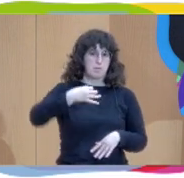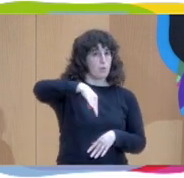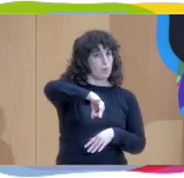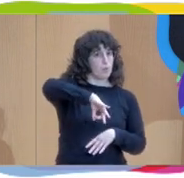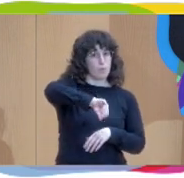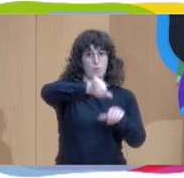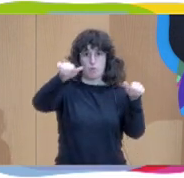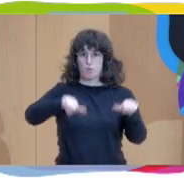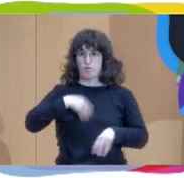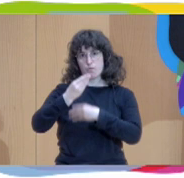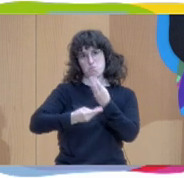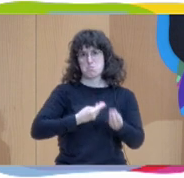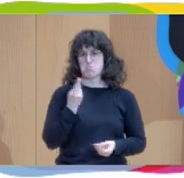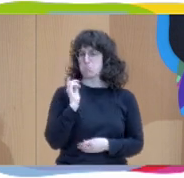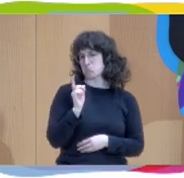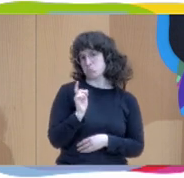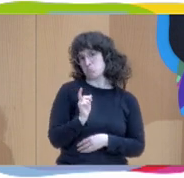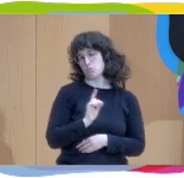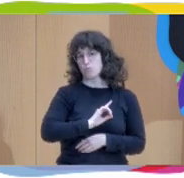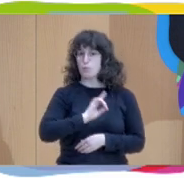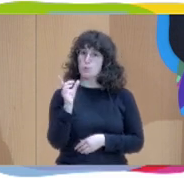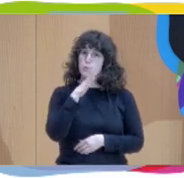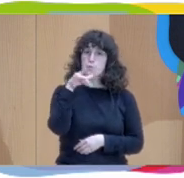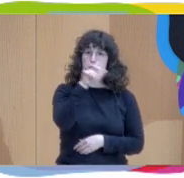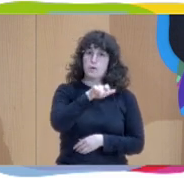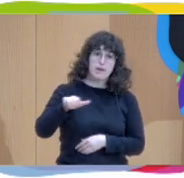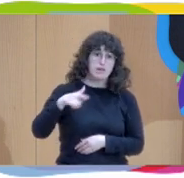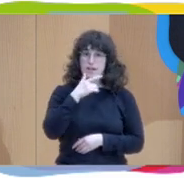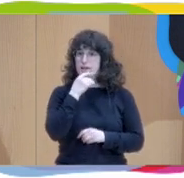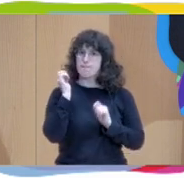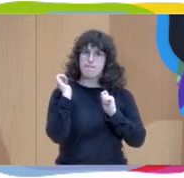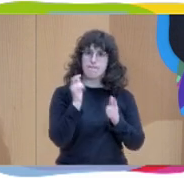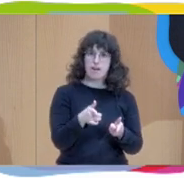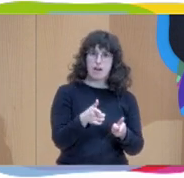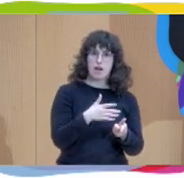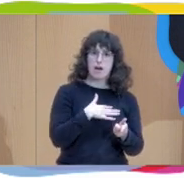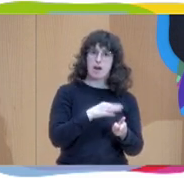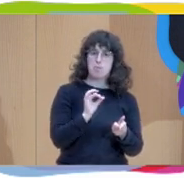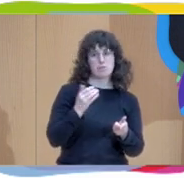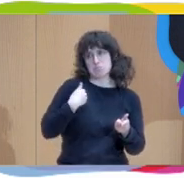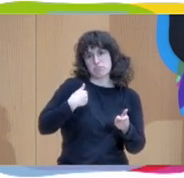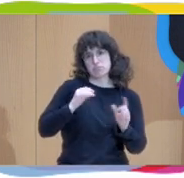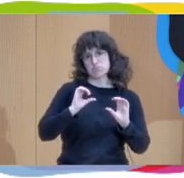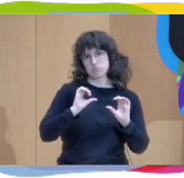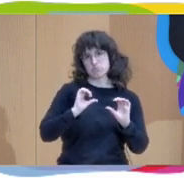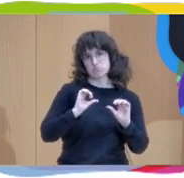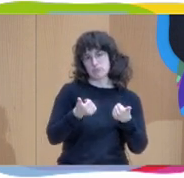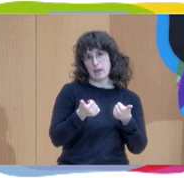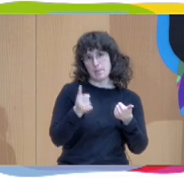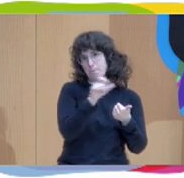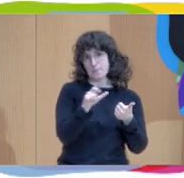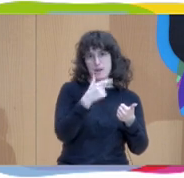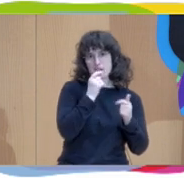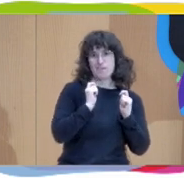easily in their needs. So, we need cooperation. And finally,